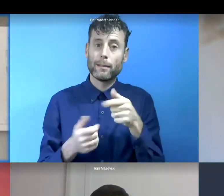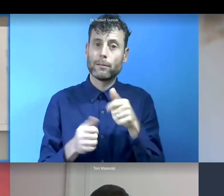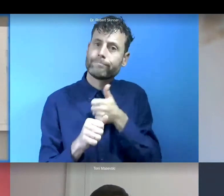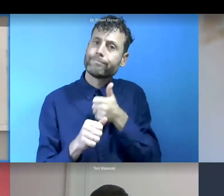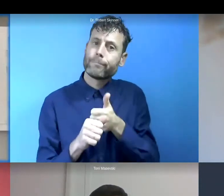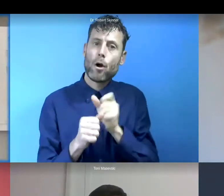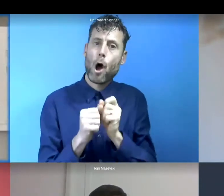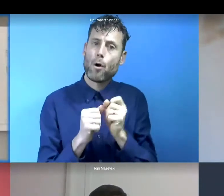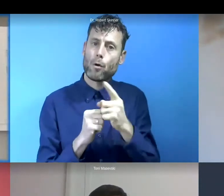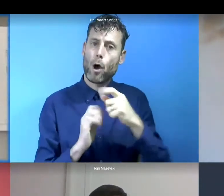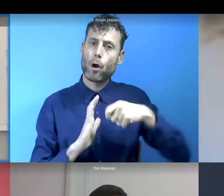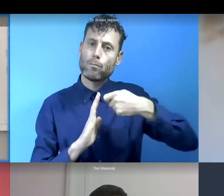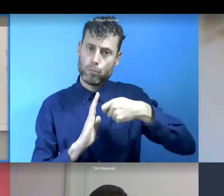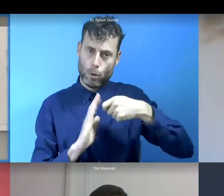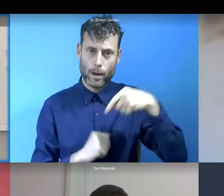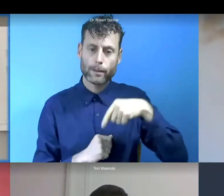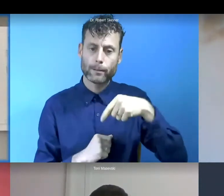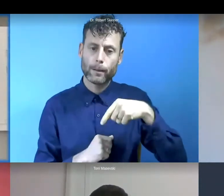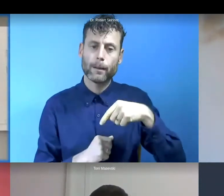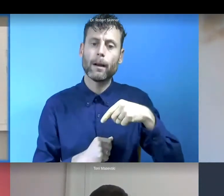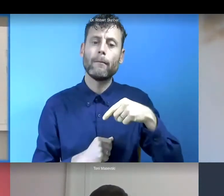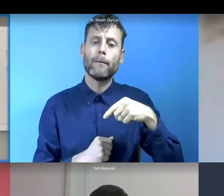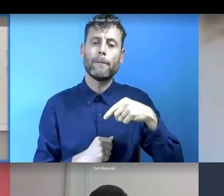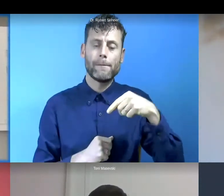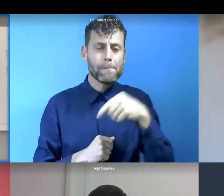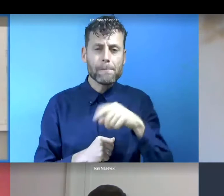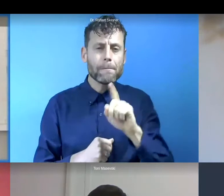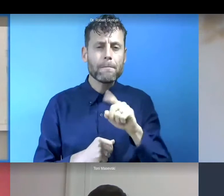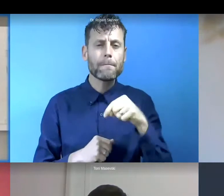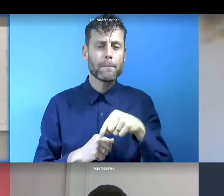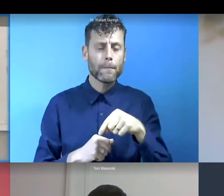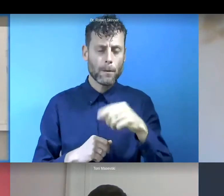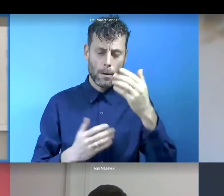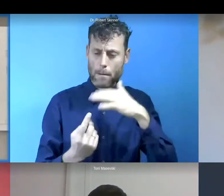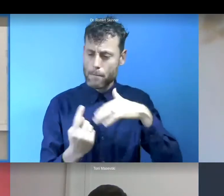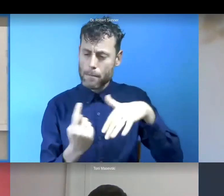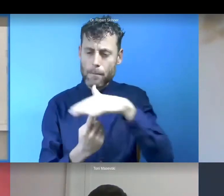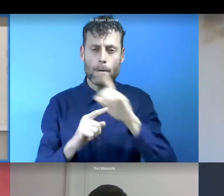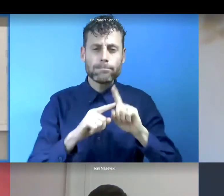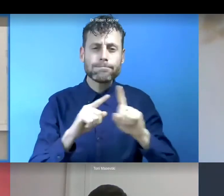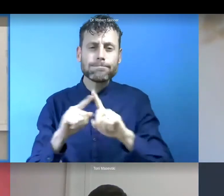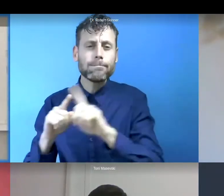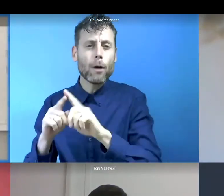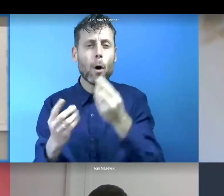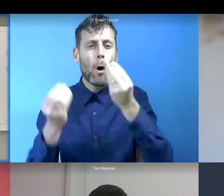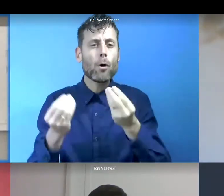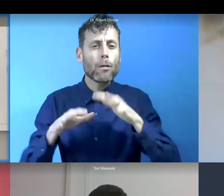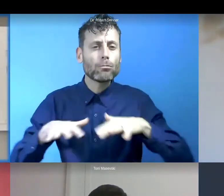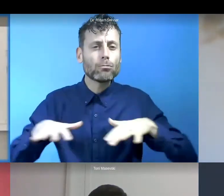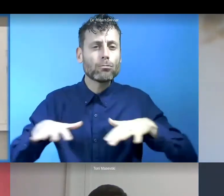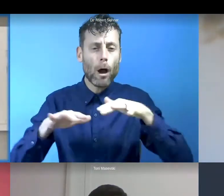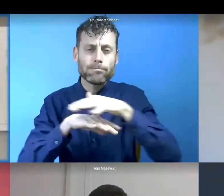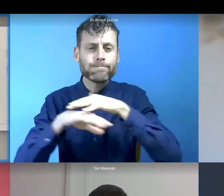in a deprived multicultural neighborhood in Lisbon, using a participatory